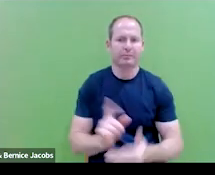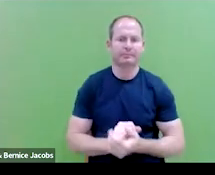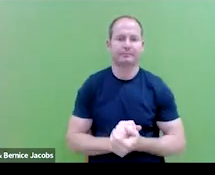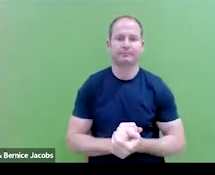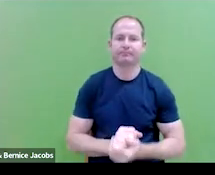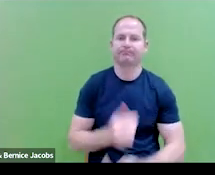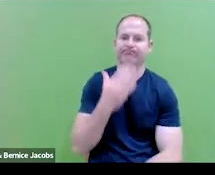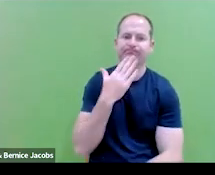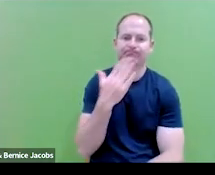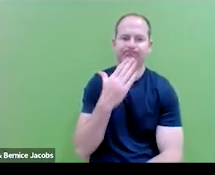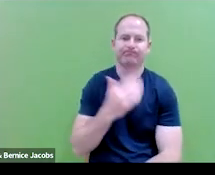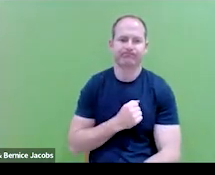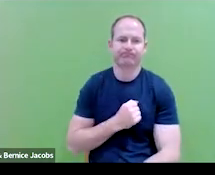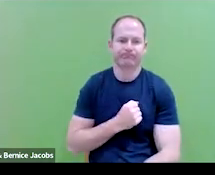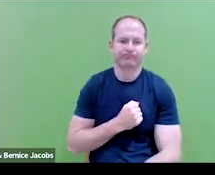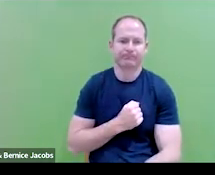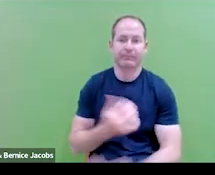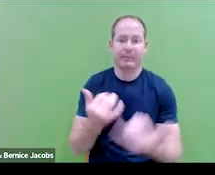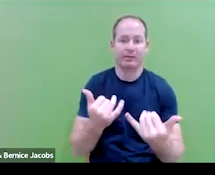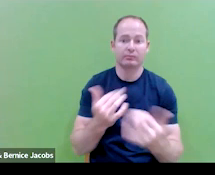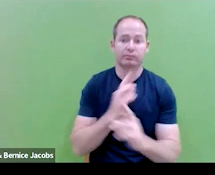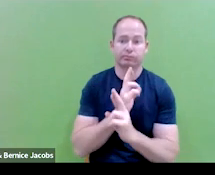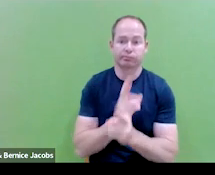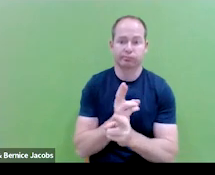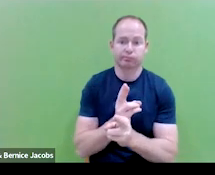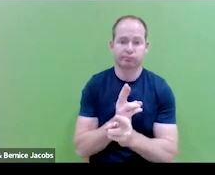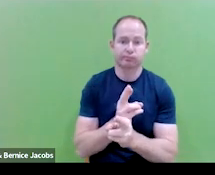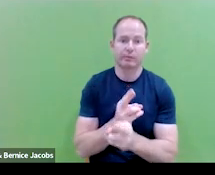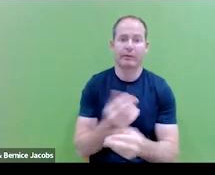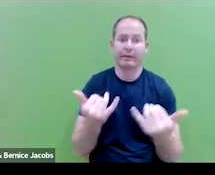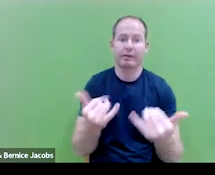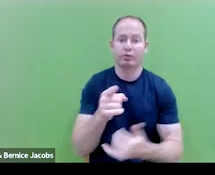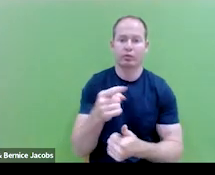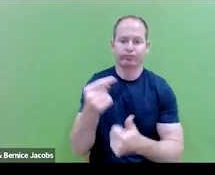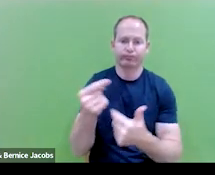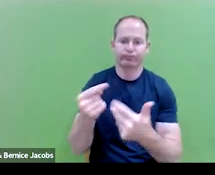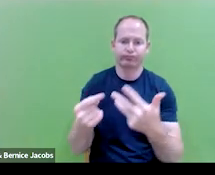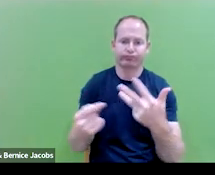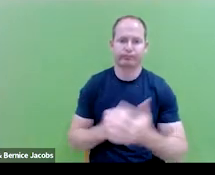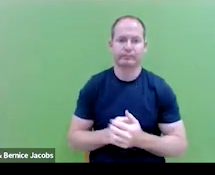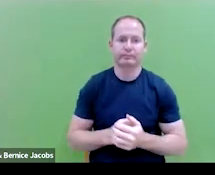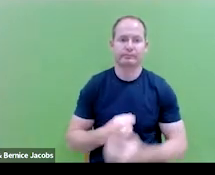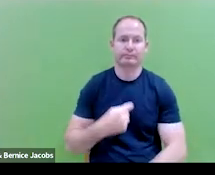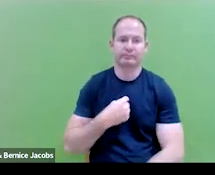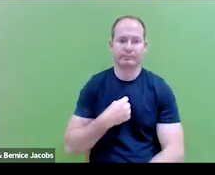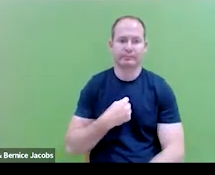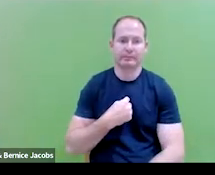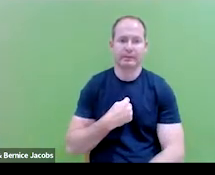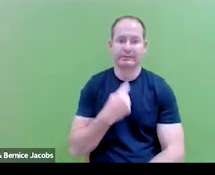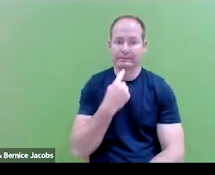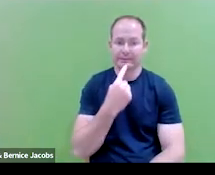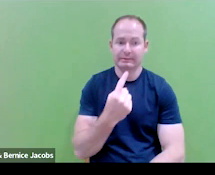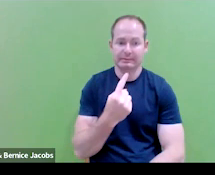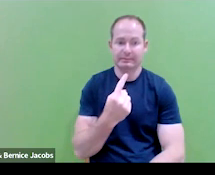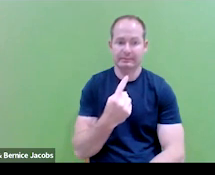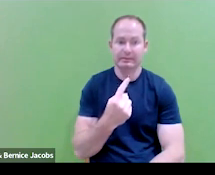So this is Colette, just in response to that. So a couple of points that you raised. So I myself, like you mentioned, I am not a